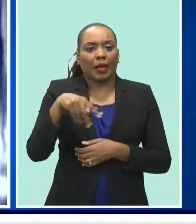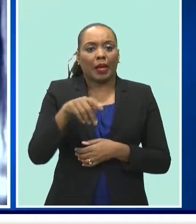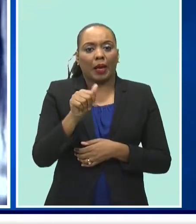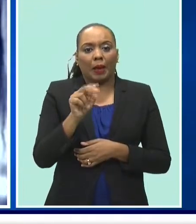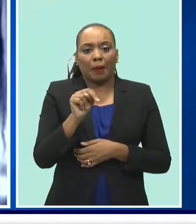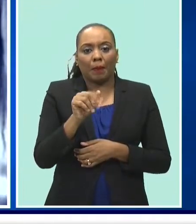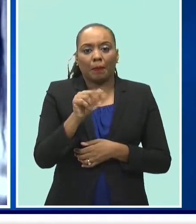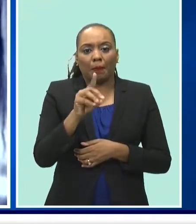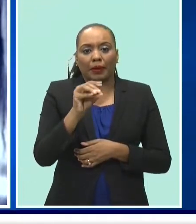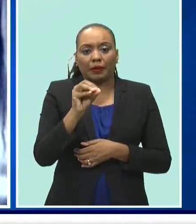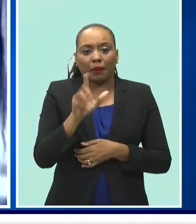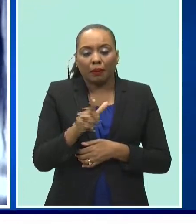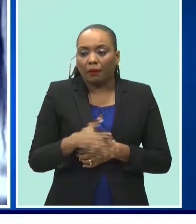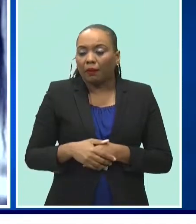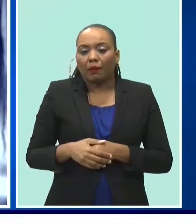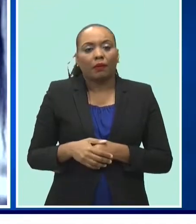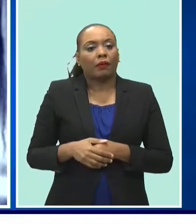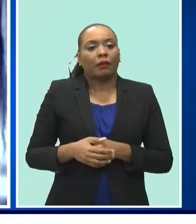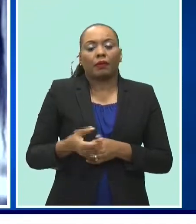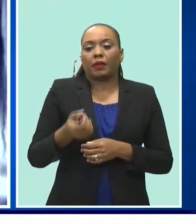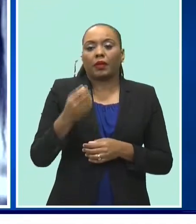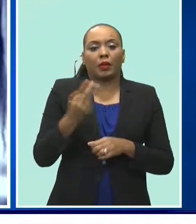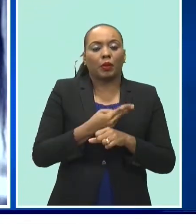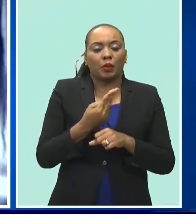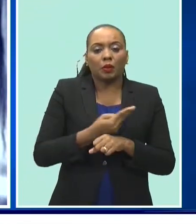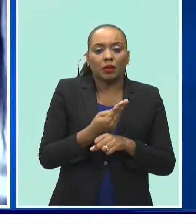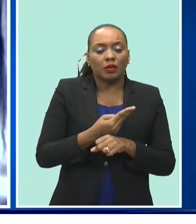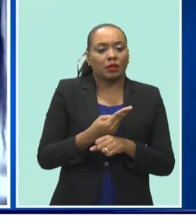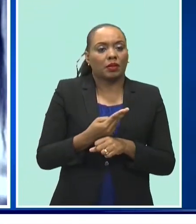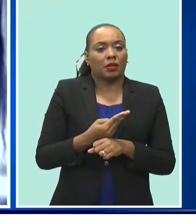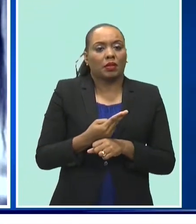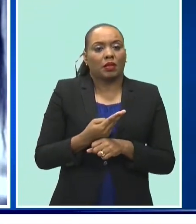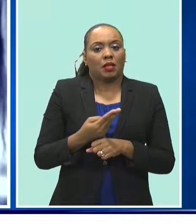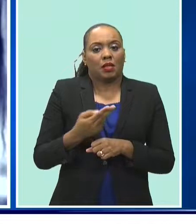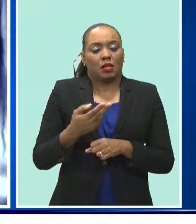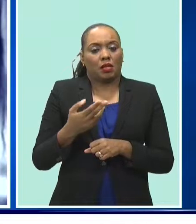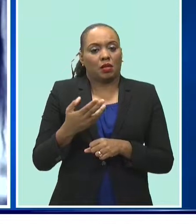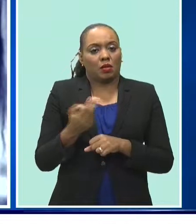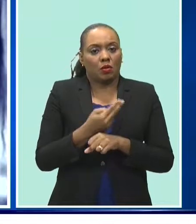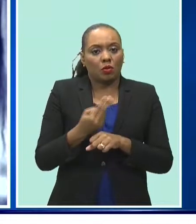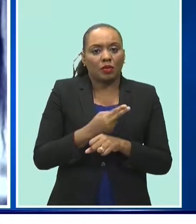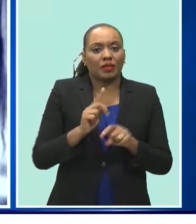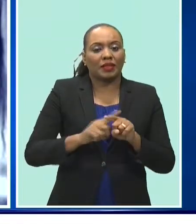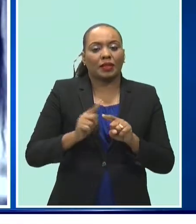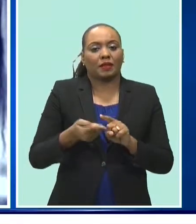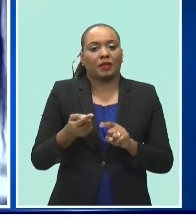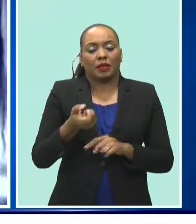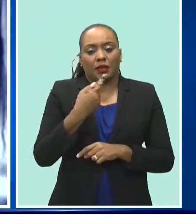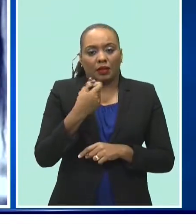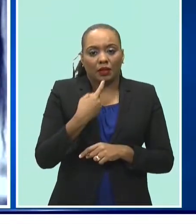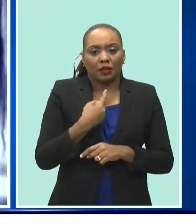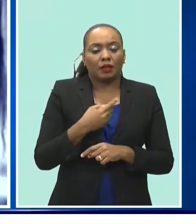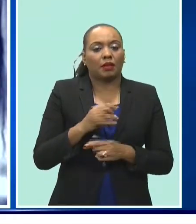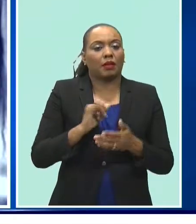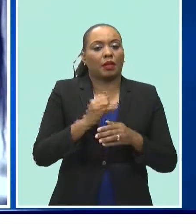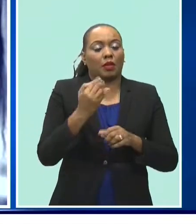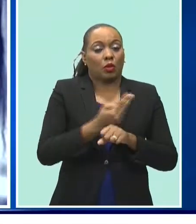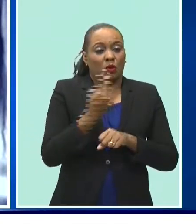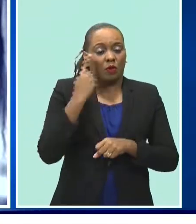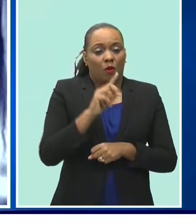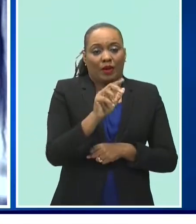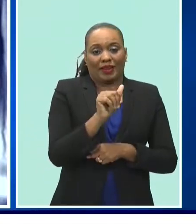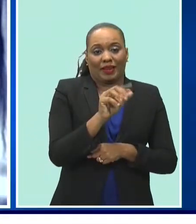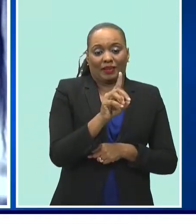know the amphetamines are used for medical purposes with ADHD, attention hyperactive disorders.